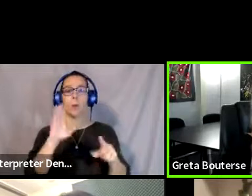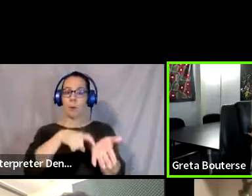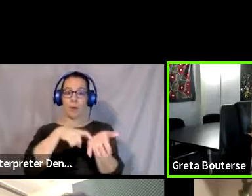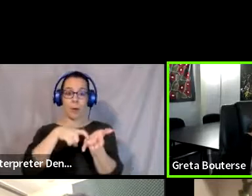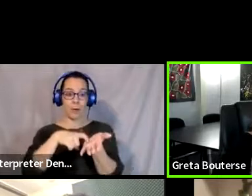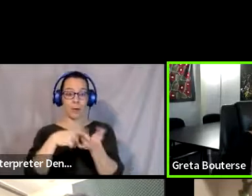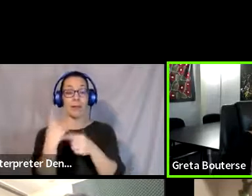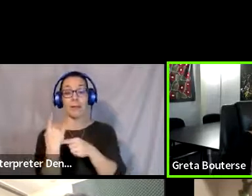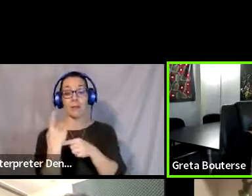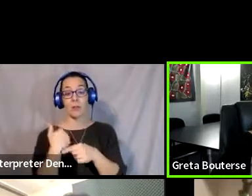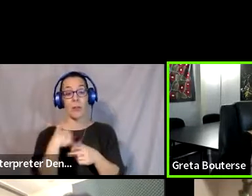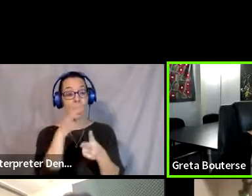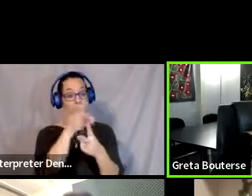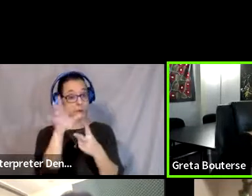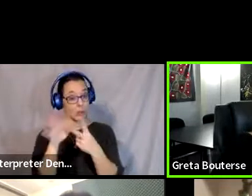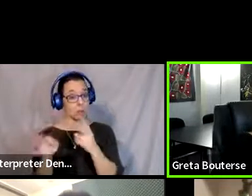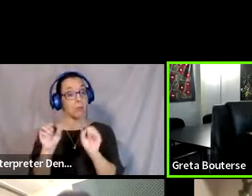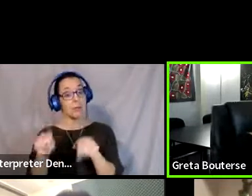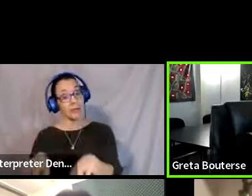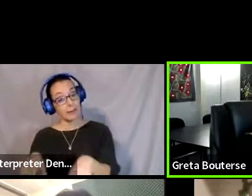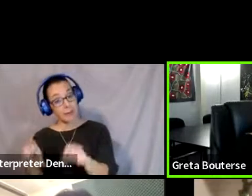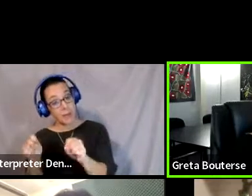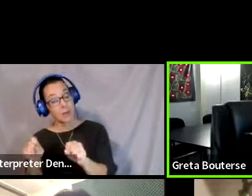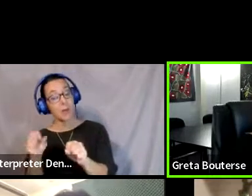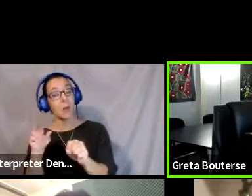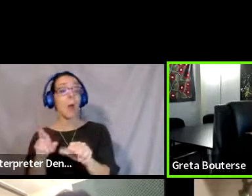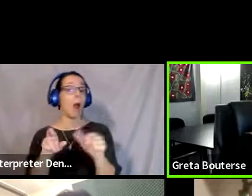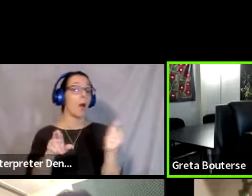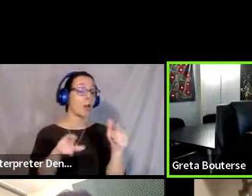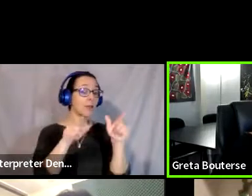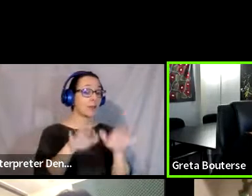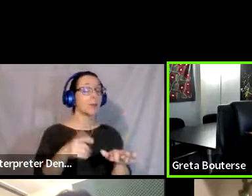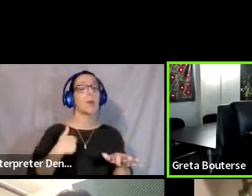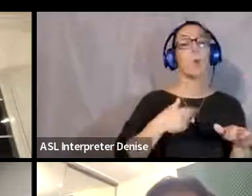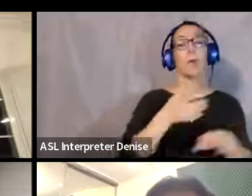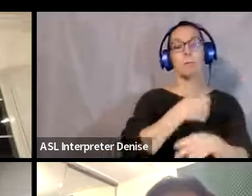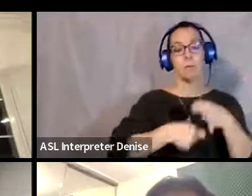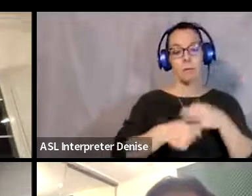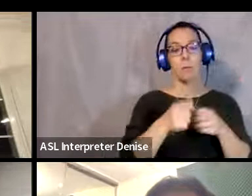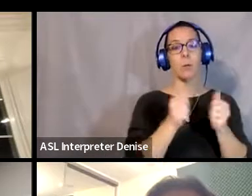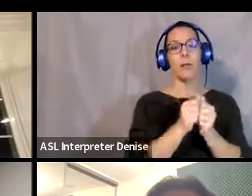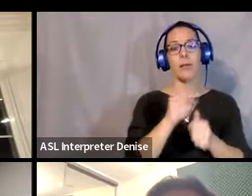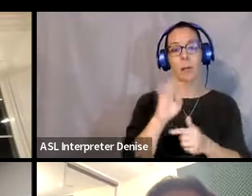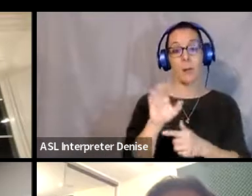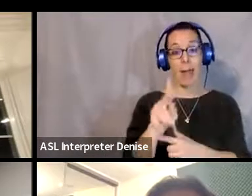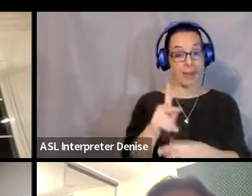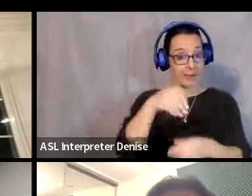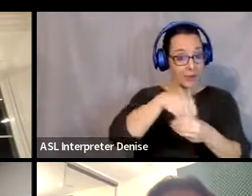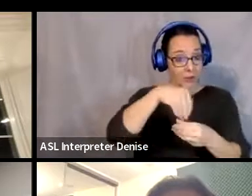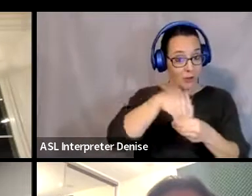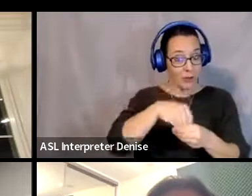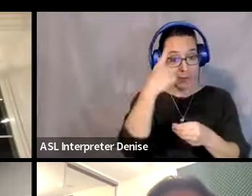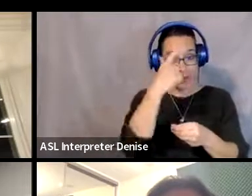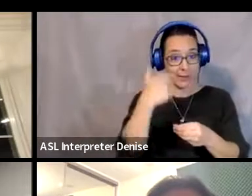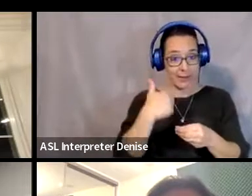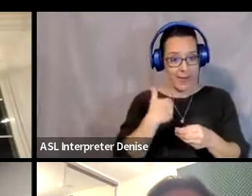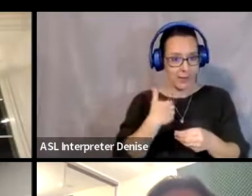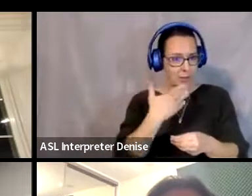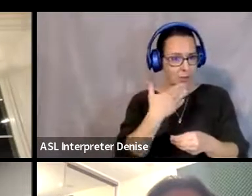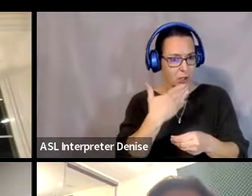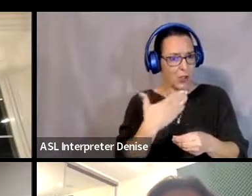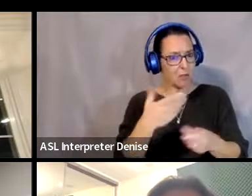to do them or another assessment, and we chose to do the MAP assessments internally, since we had a really good gauge of how to do